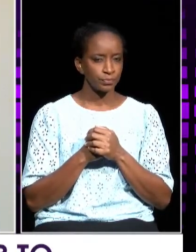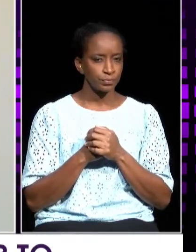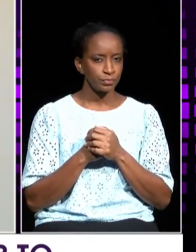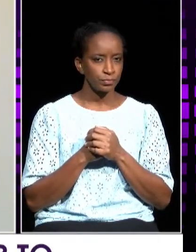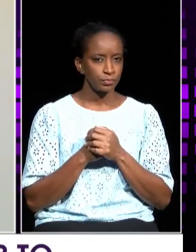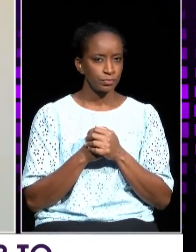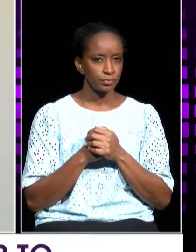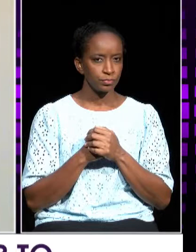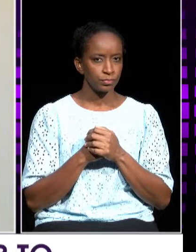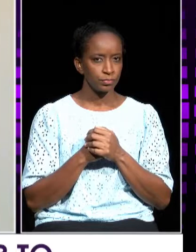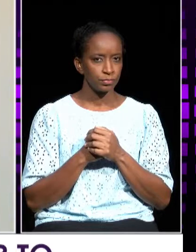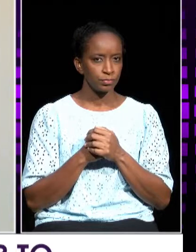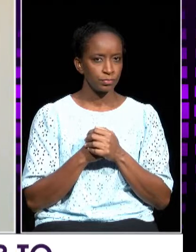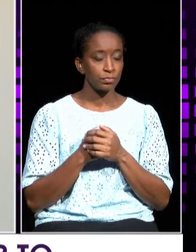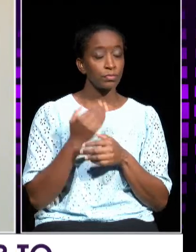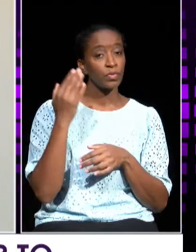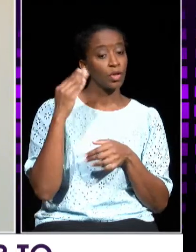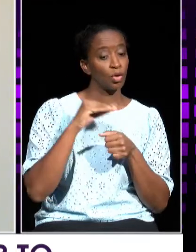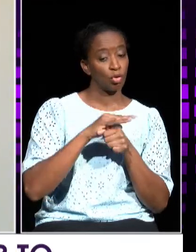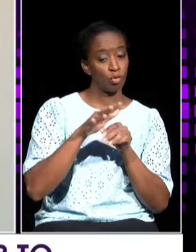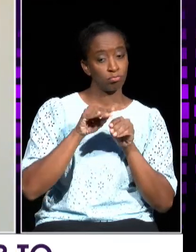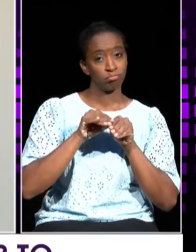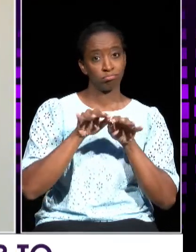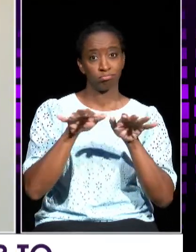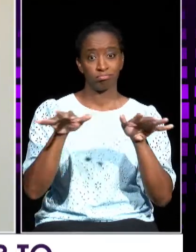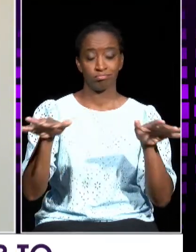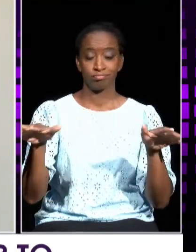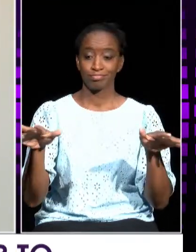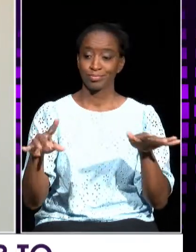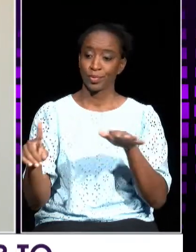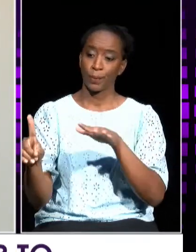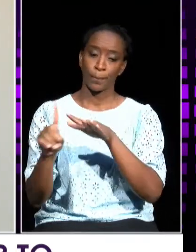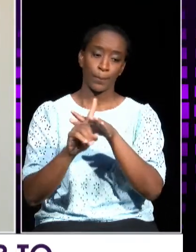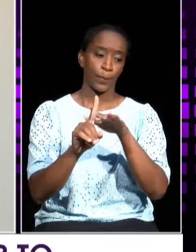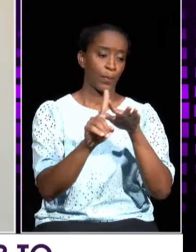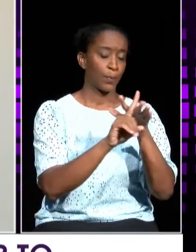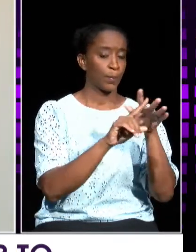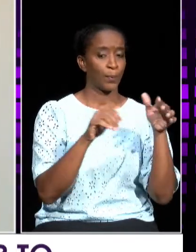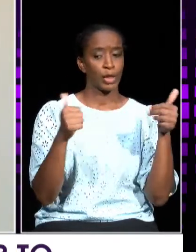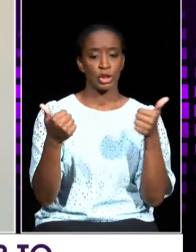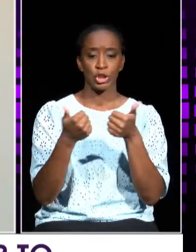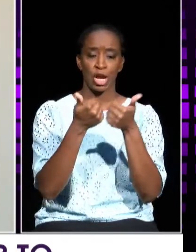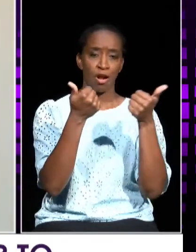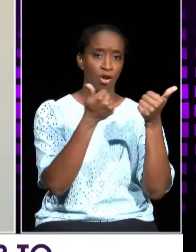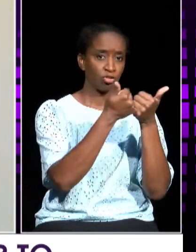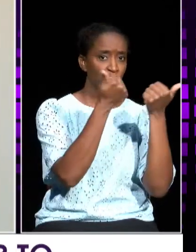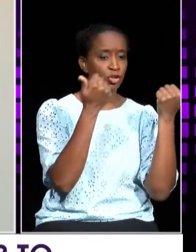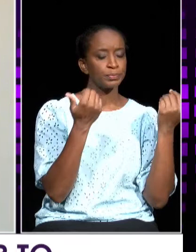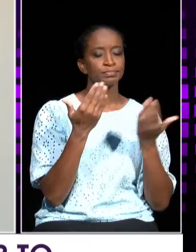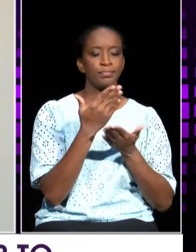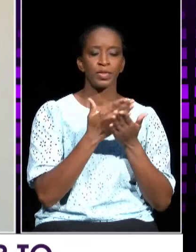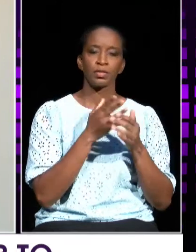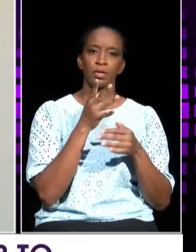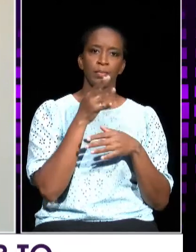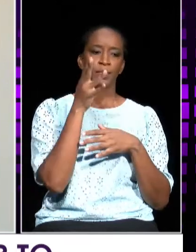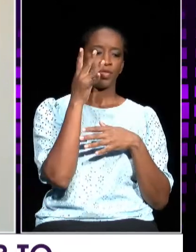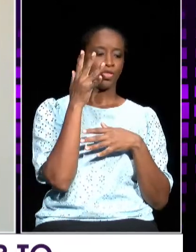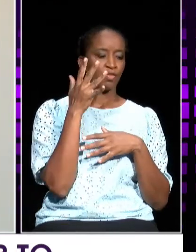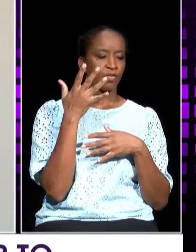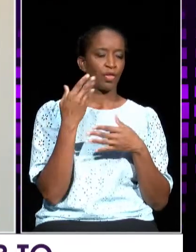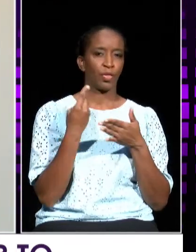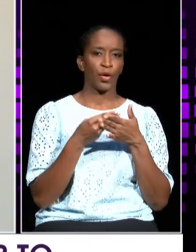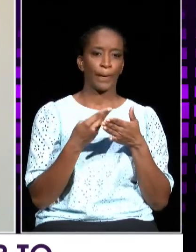situation presented a number of challenges, but it created some challenge financially for some of the parents. And once the